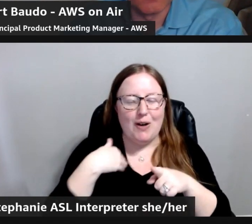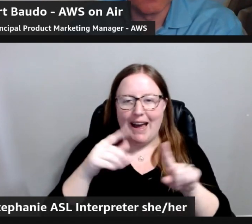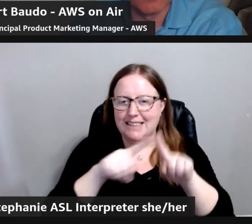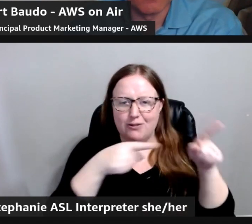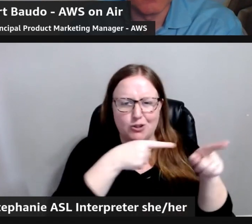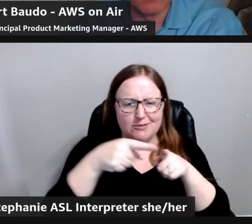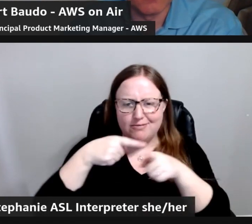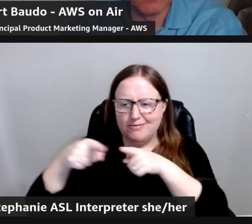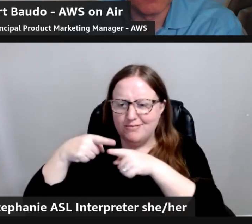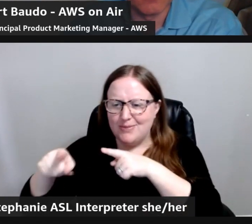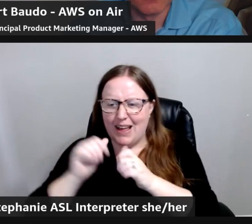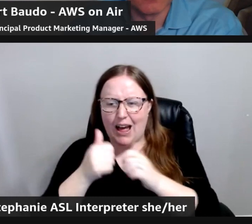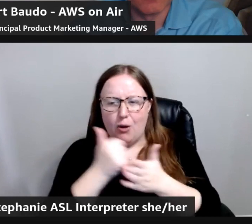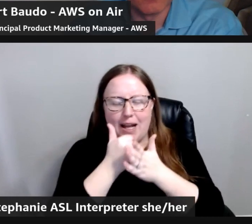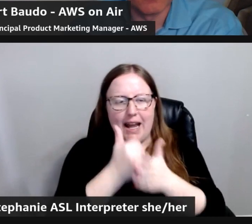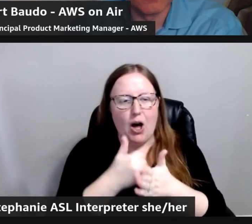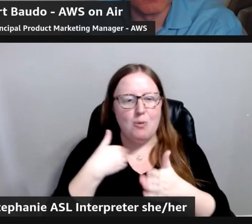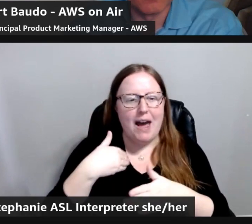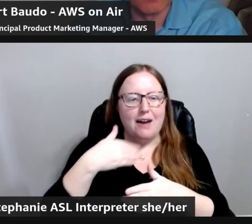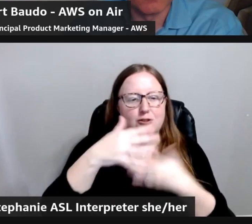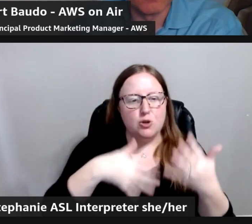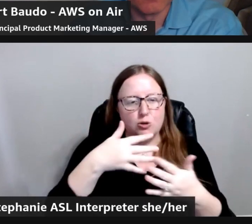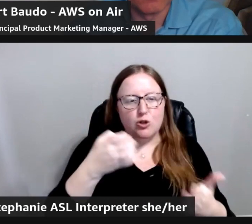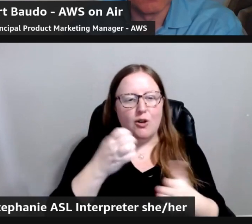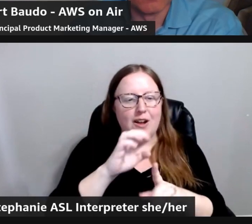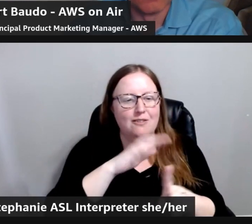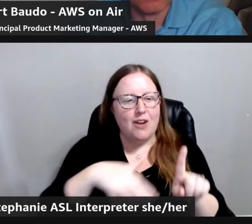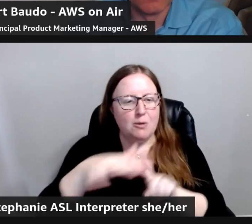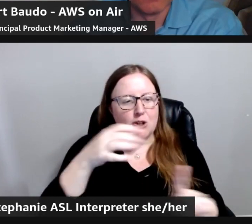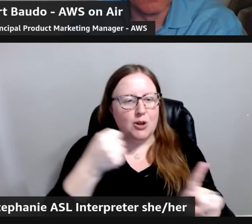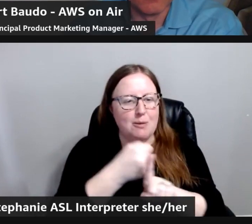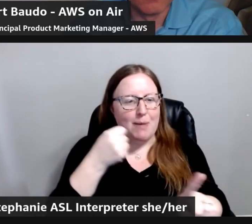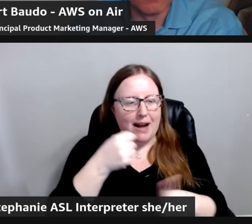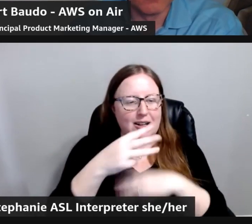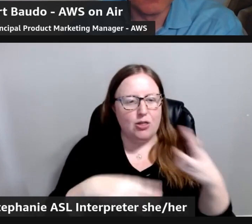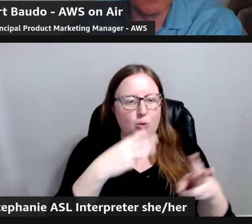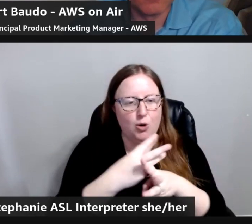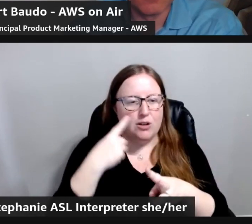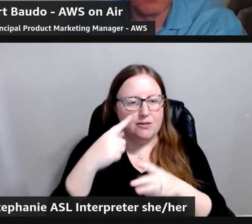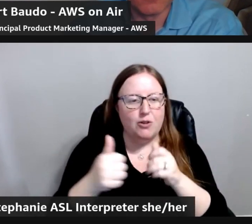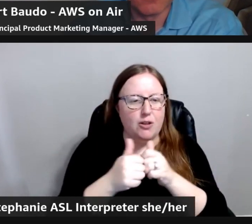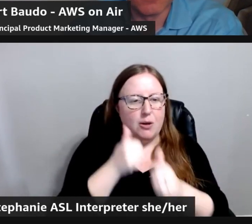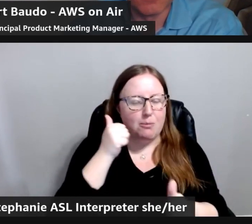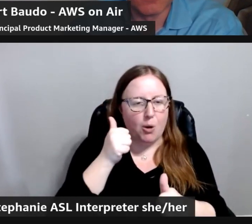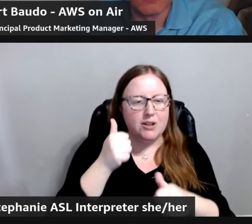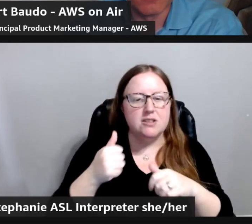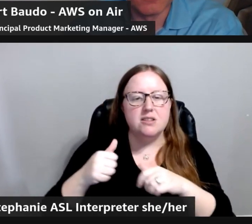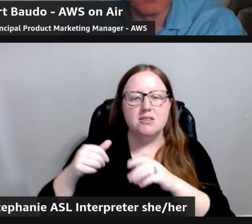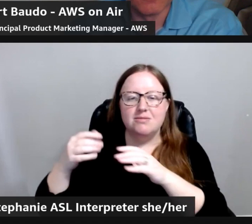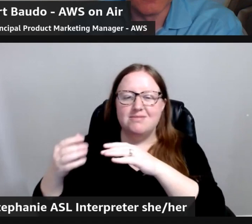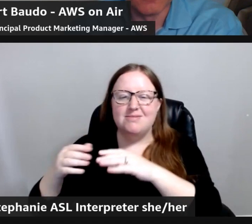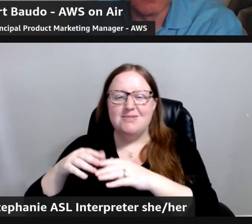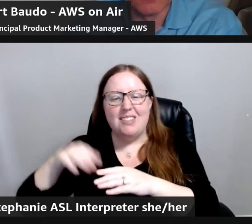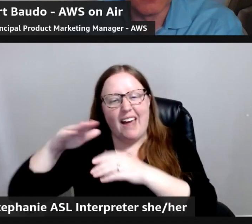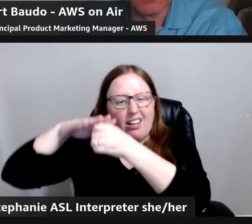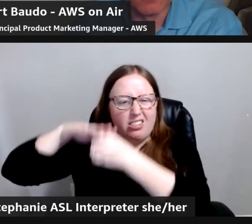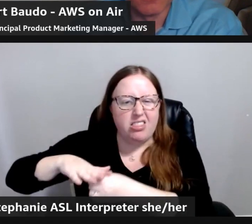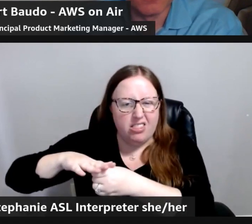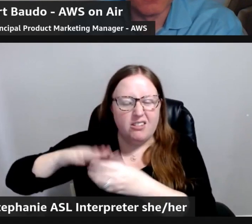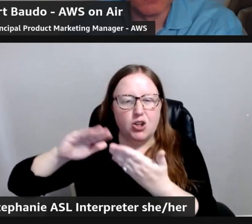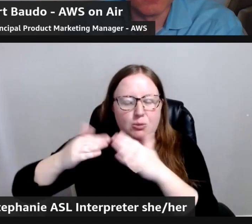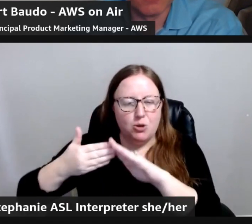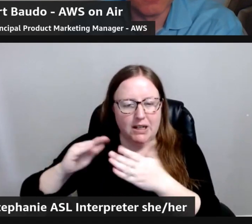can help drive social and environmental impact at scale around the world for the most marginalized communities around the world who are suffering most